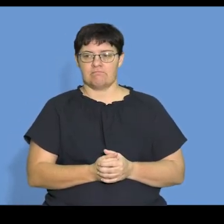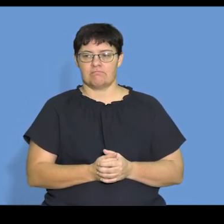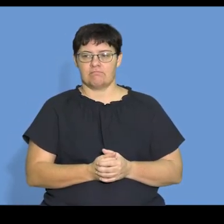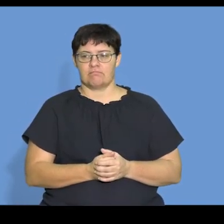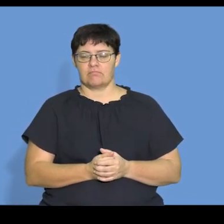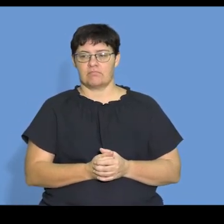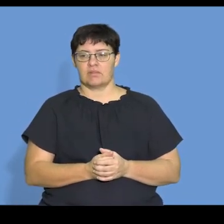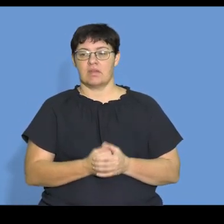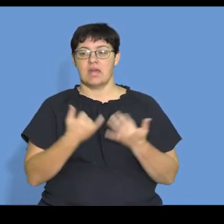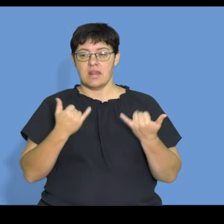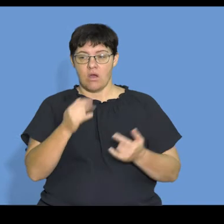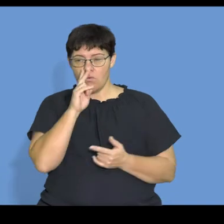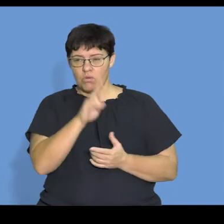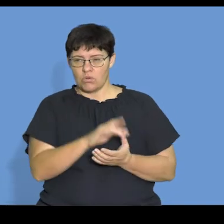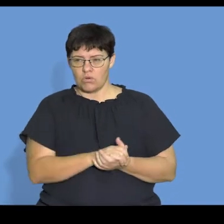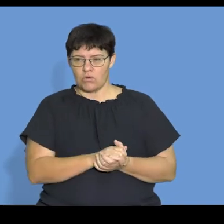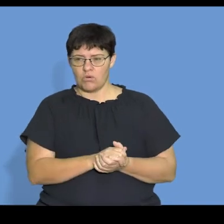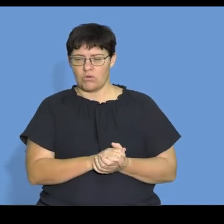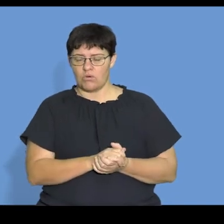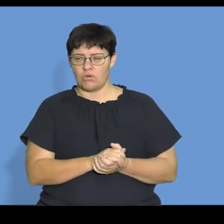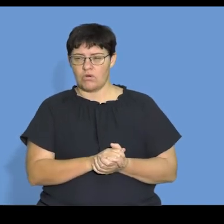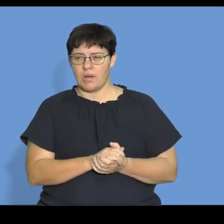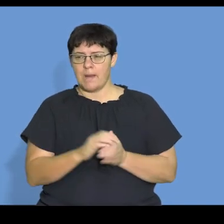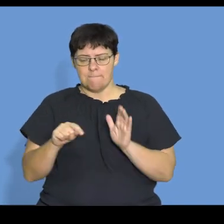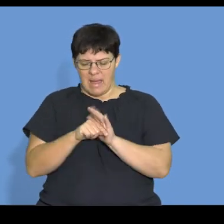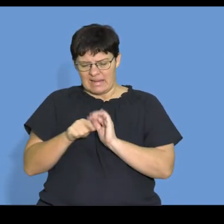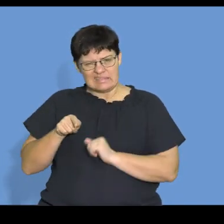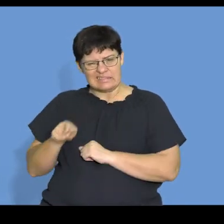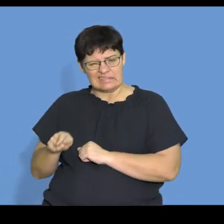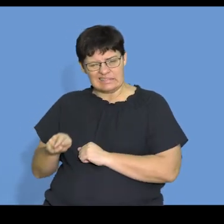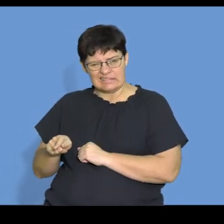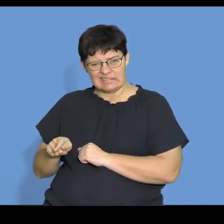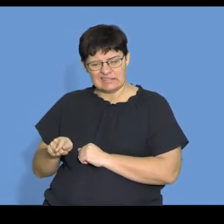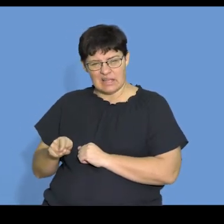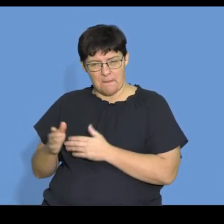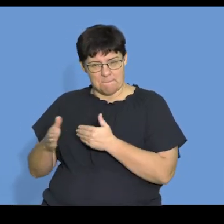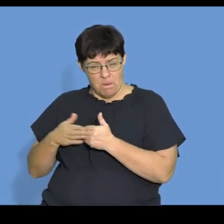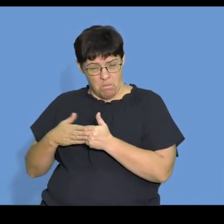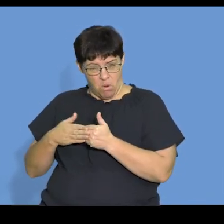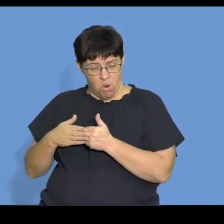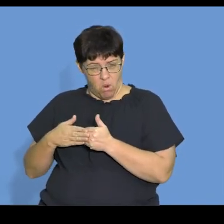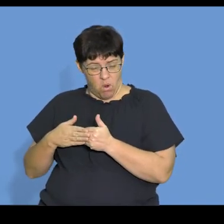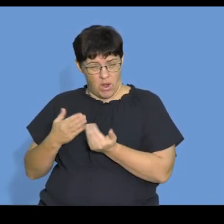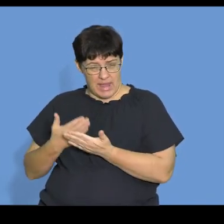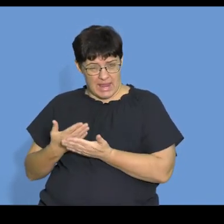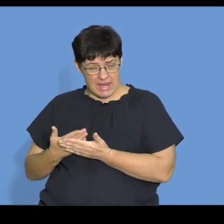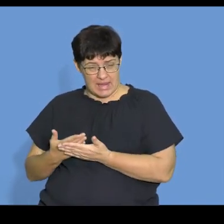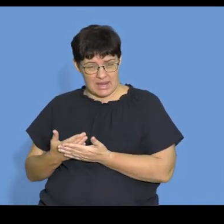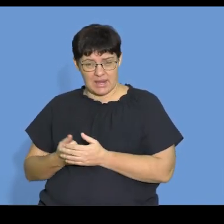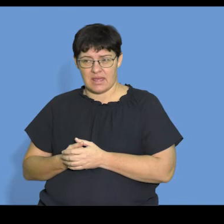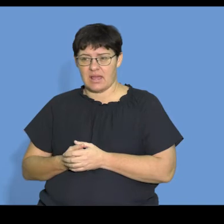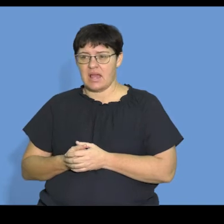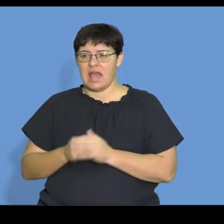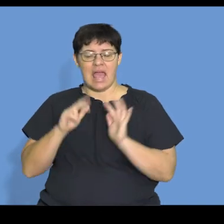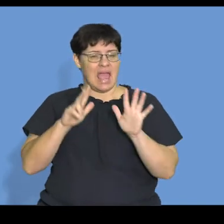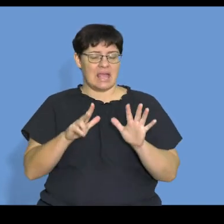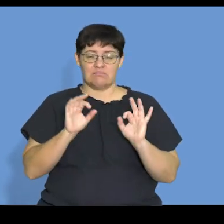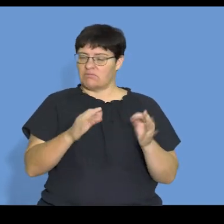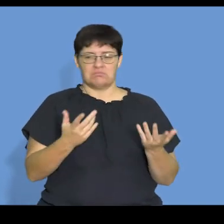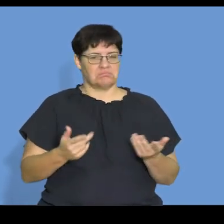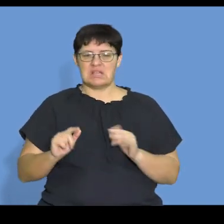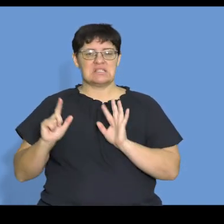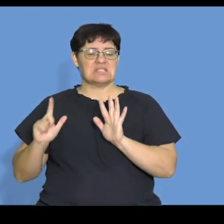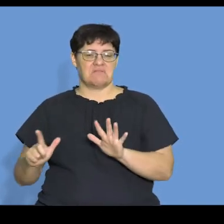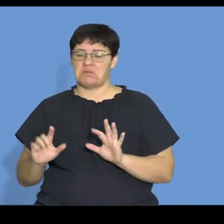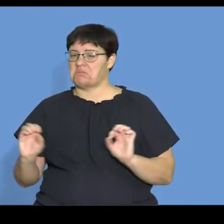you look at the bracket that has a minus, whether it can be factorized further. 8 is not a perfect square, 7 is not